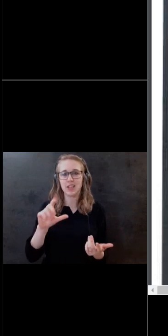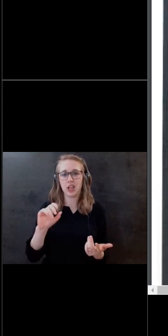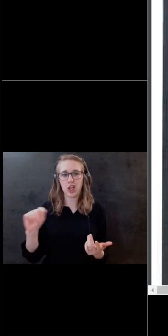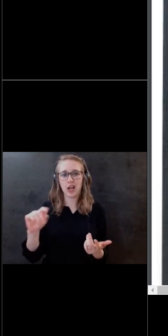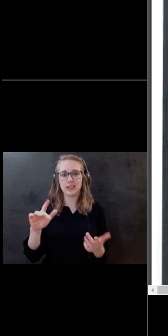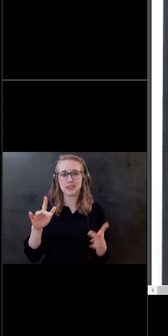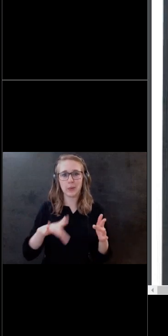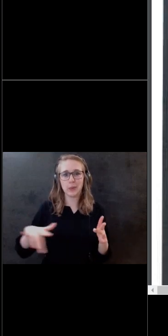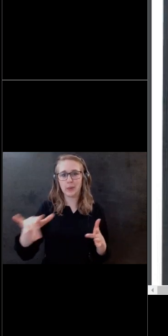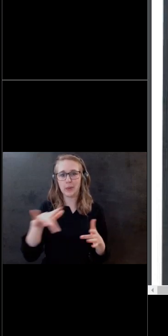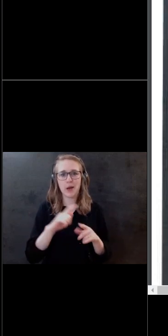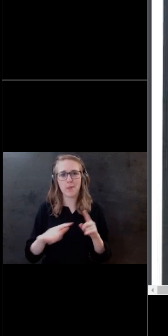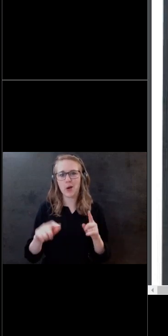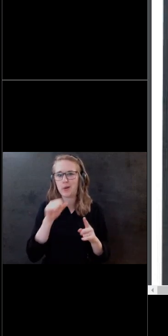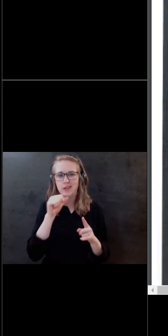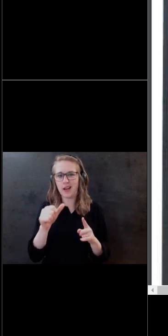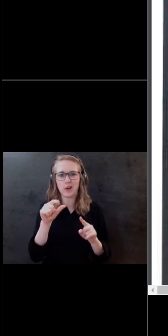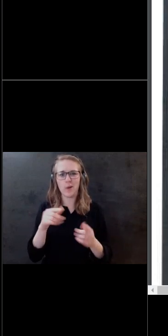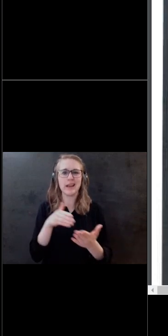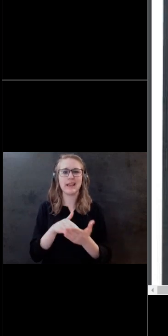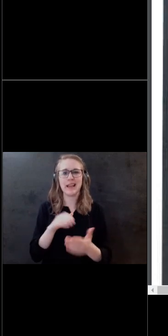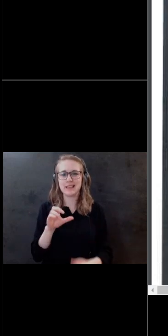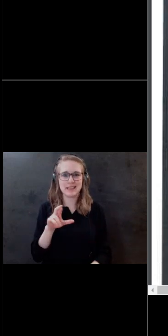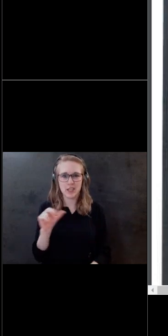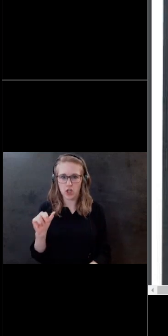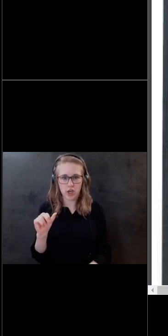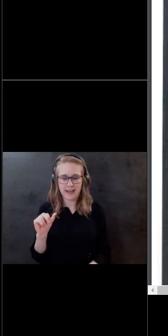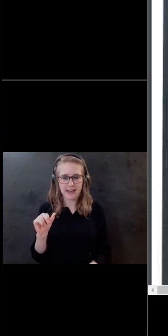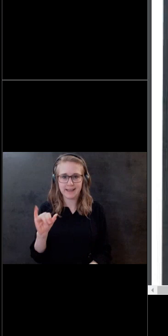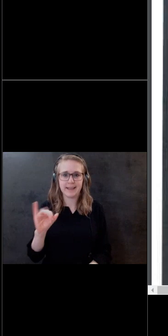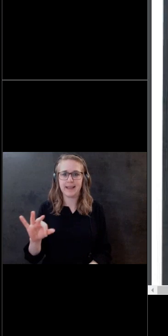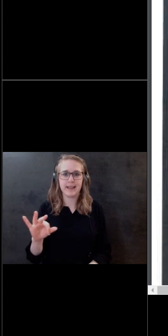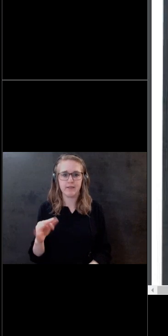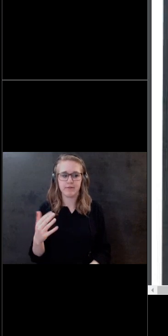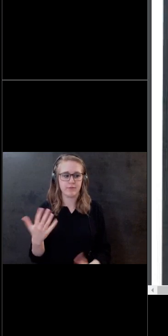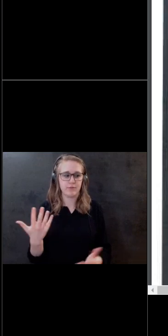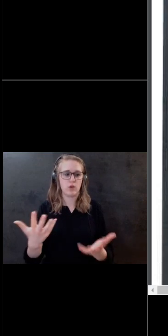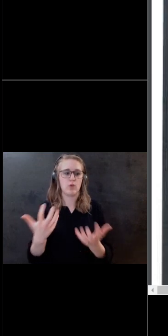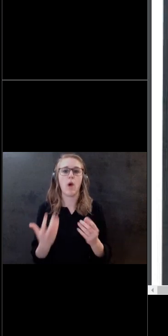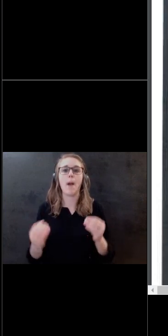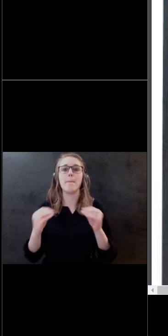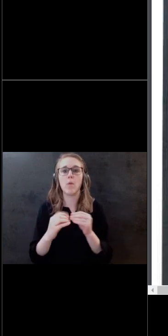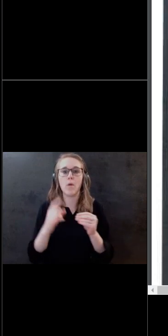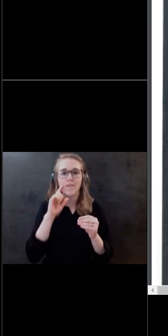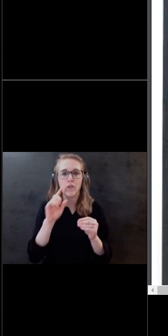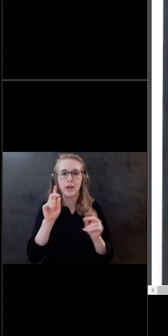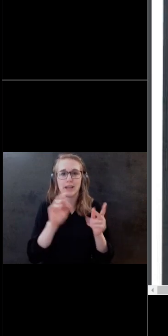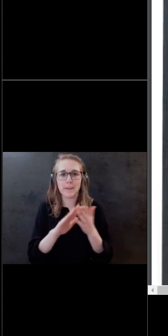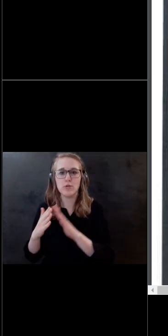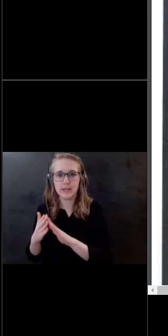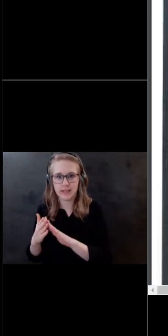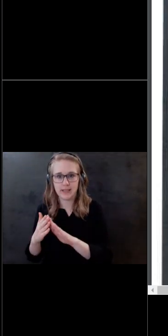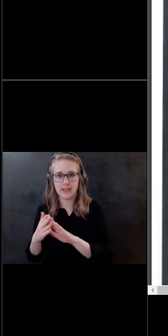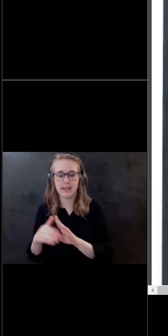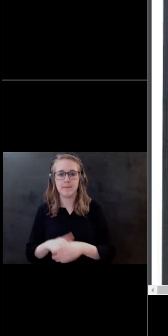not, we're not going against the CRA by wanting more for the residents. I think that's,